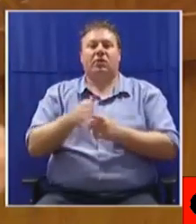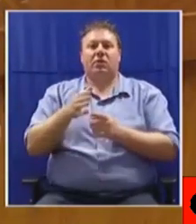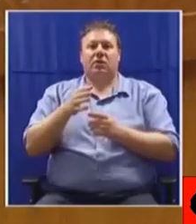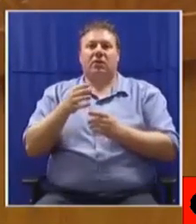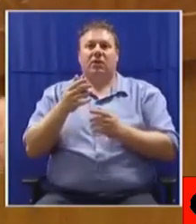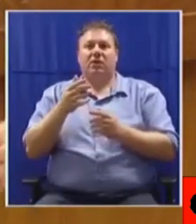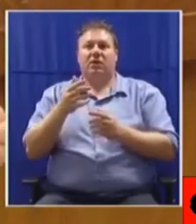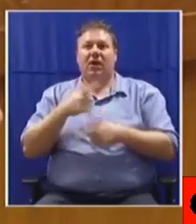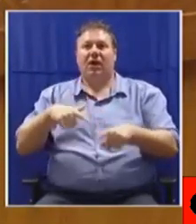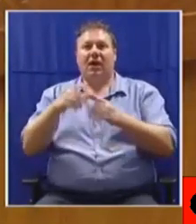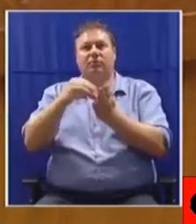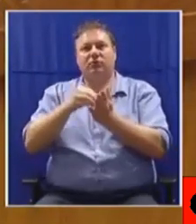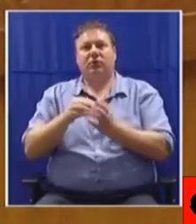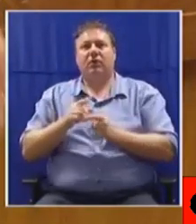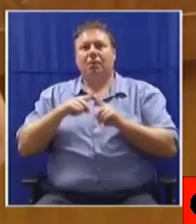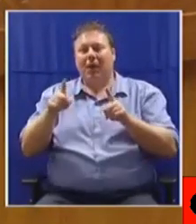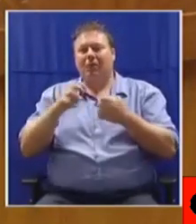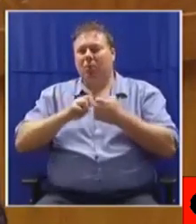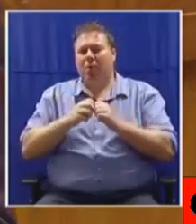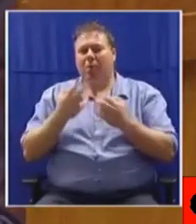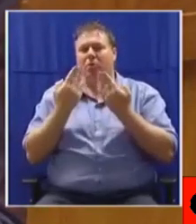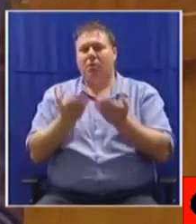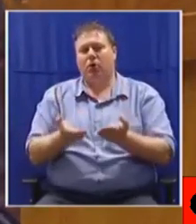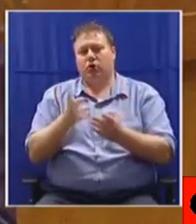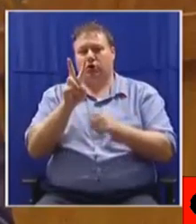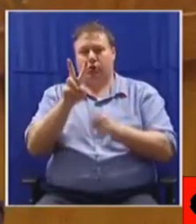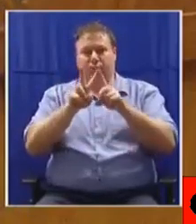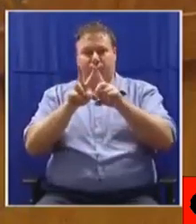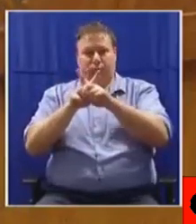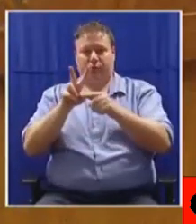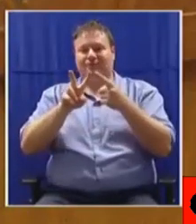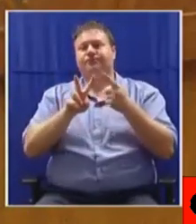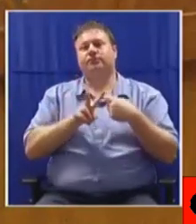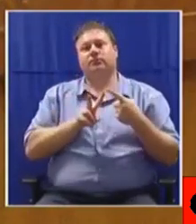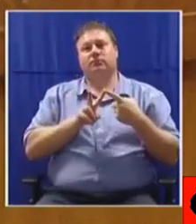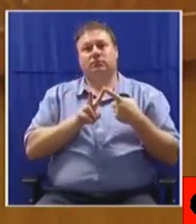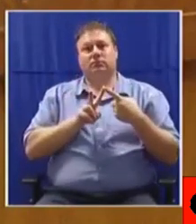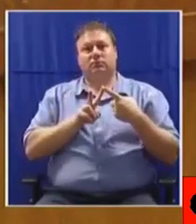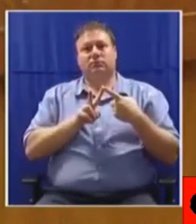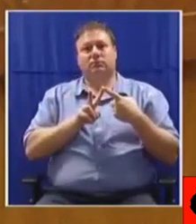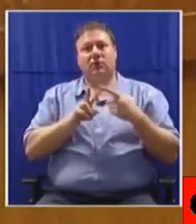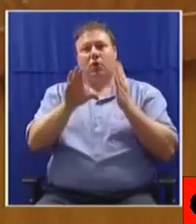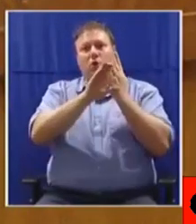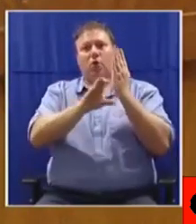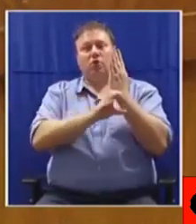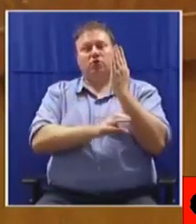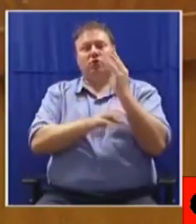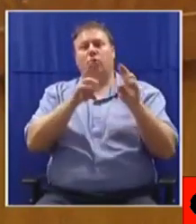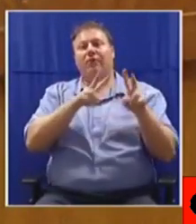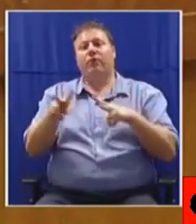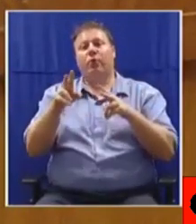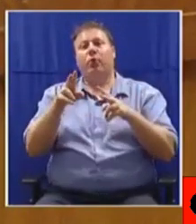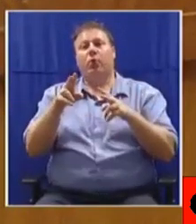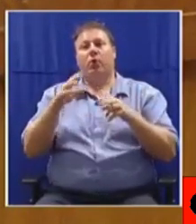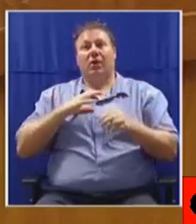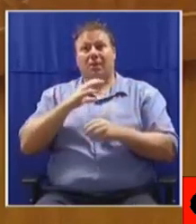the problem with this motion is twofold. First of all, it's premised on a constitutional review committee which